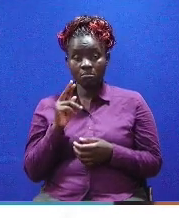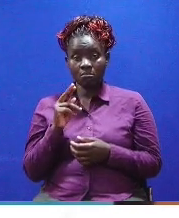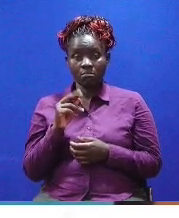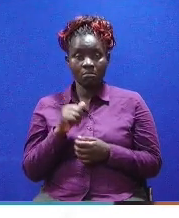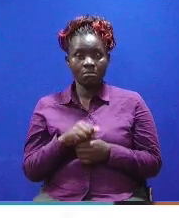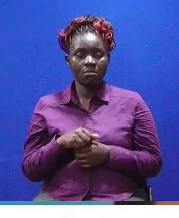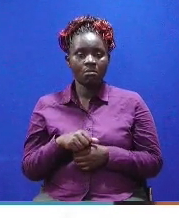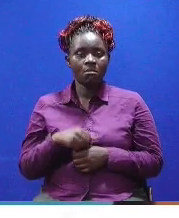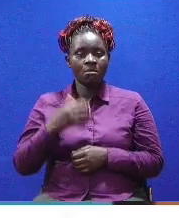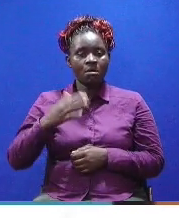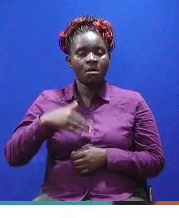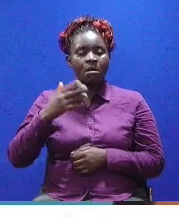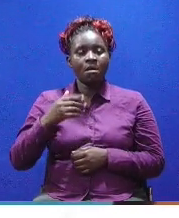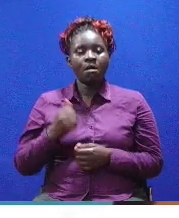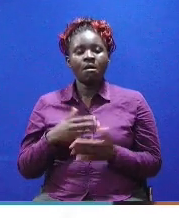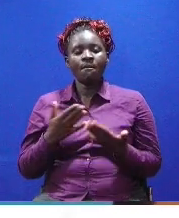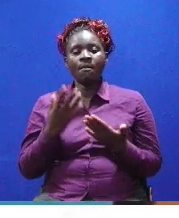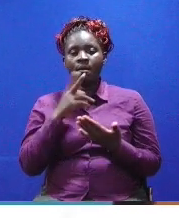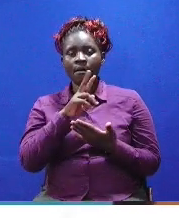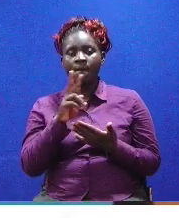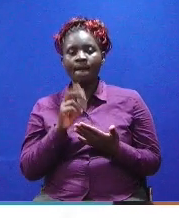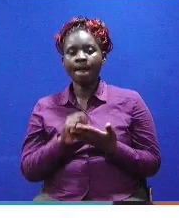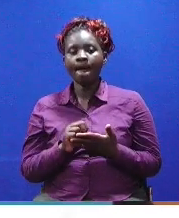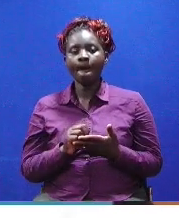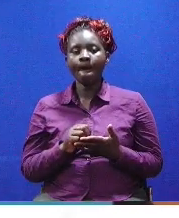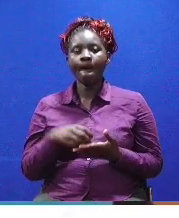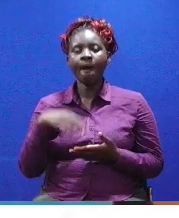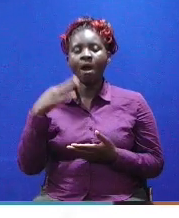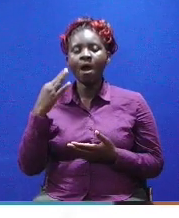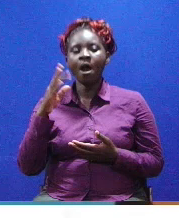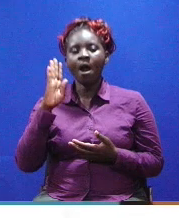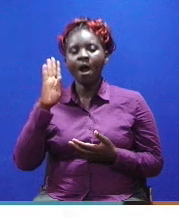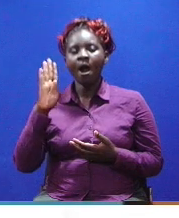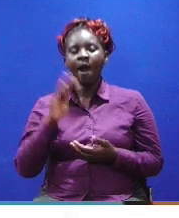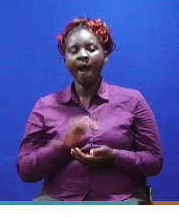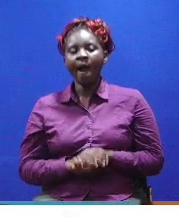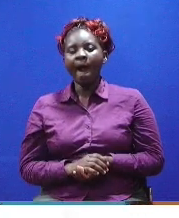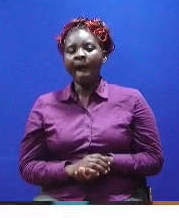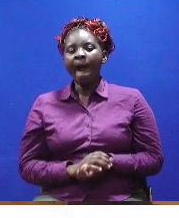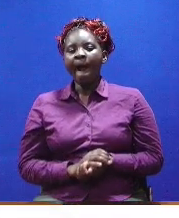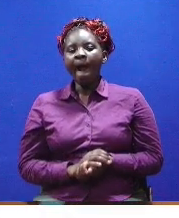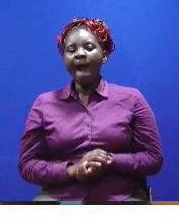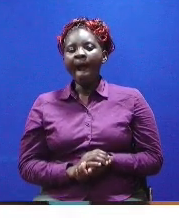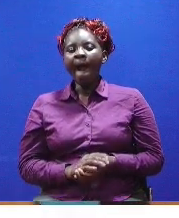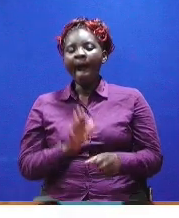regular checkups, they come in stage 3 and 4, when we really cannot do much.